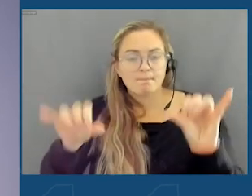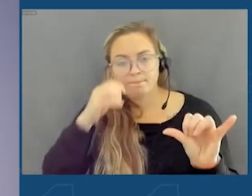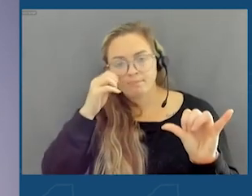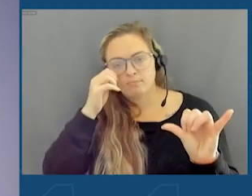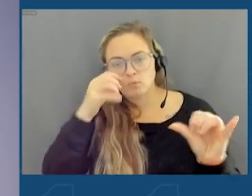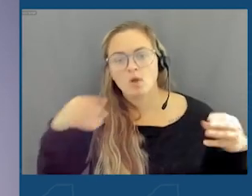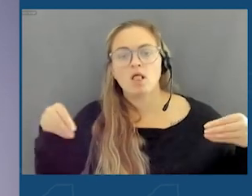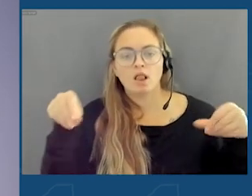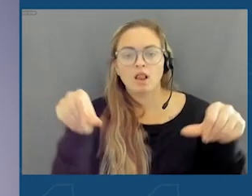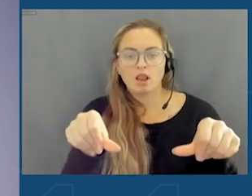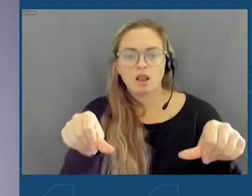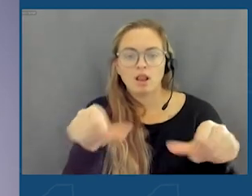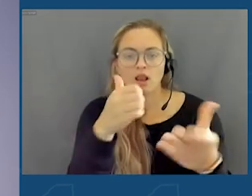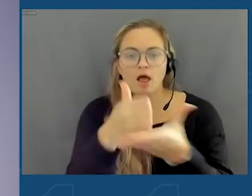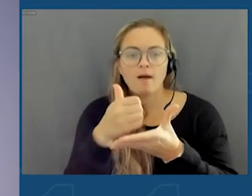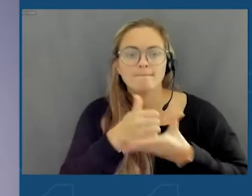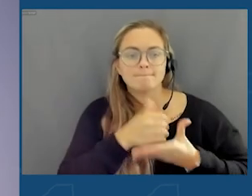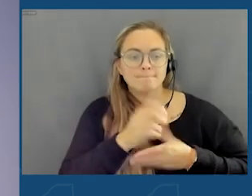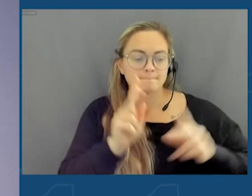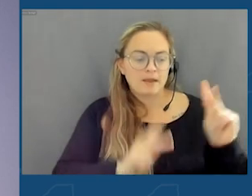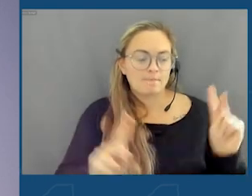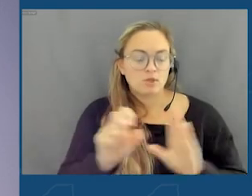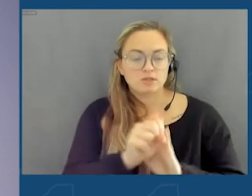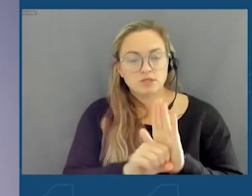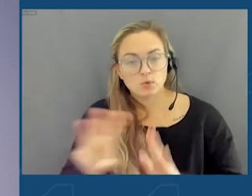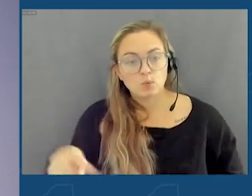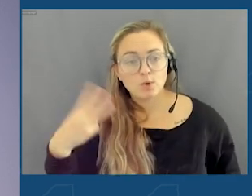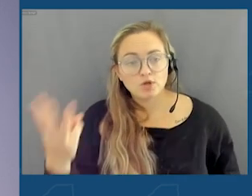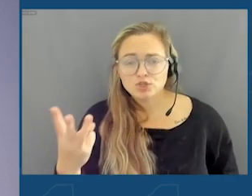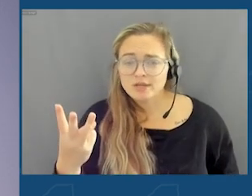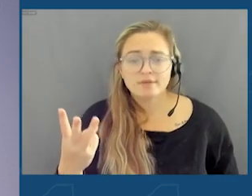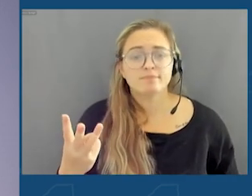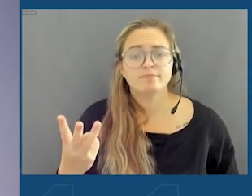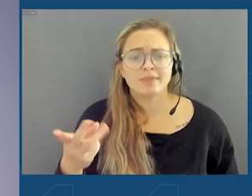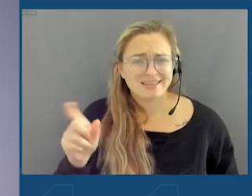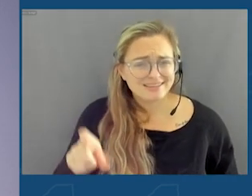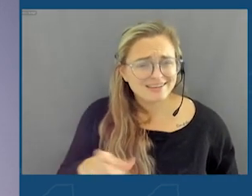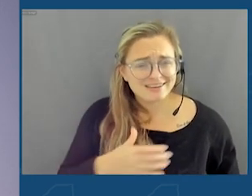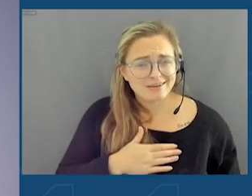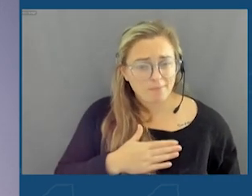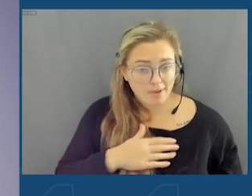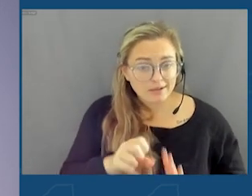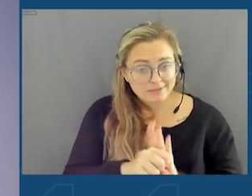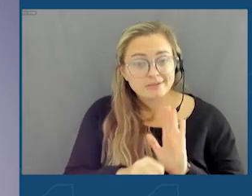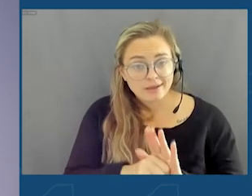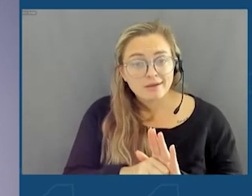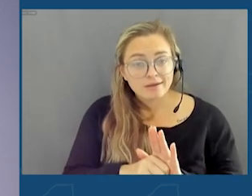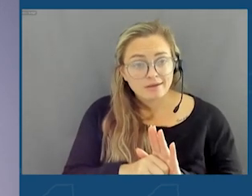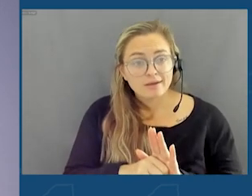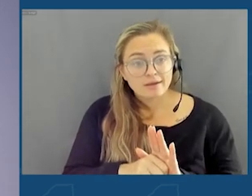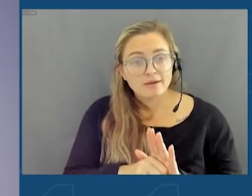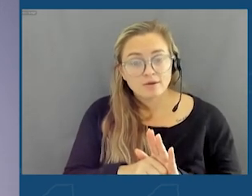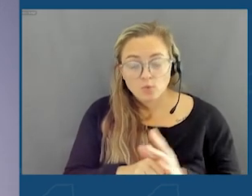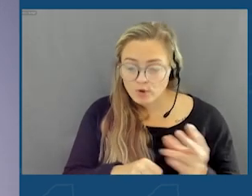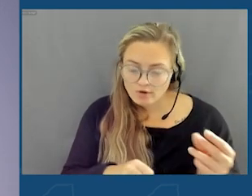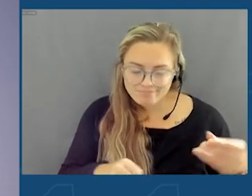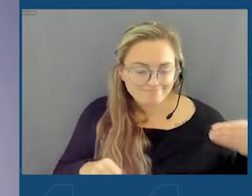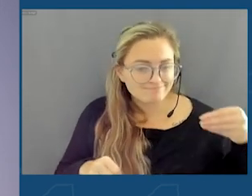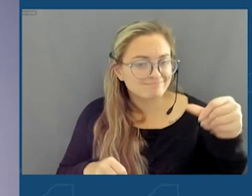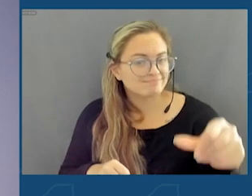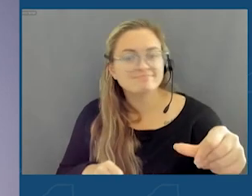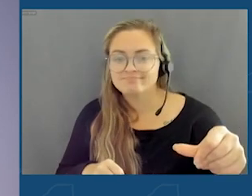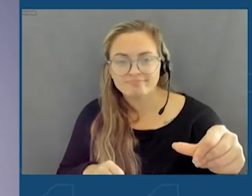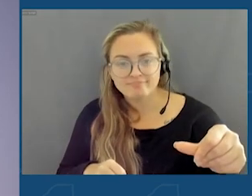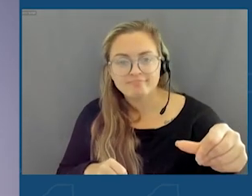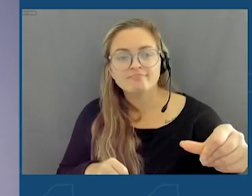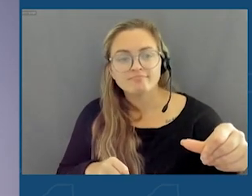all across the state of Washington when it is needed, even in my state. We're putting meat on the bone. And we're doing that with